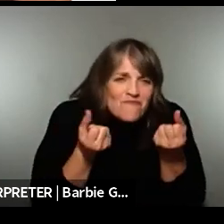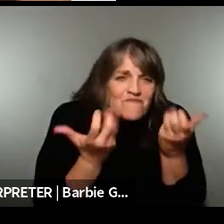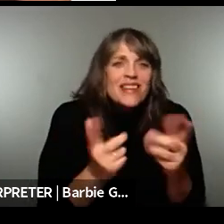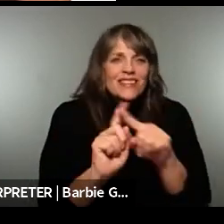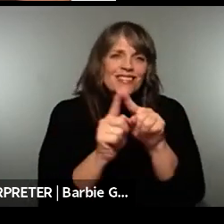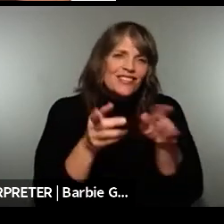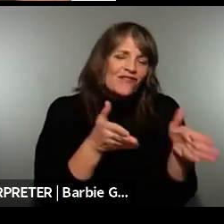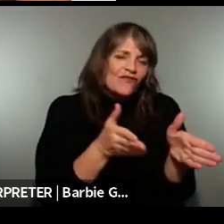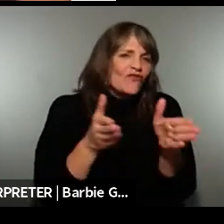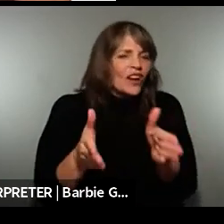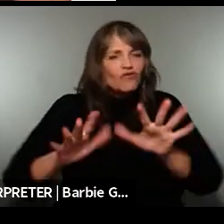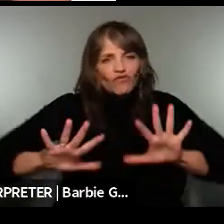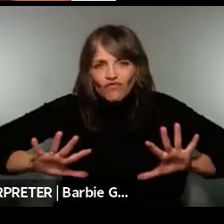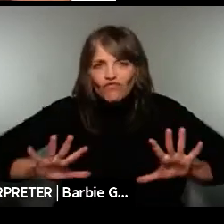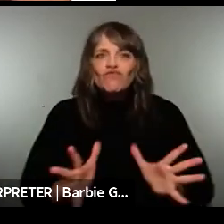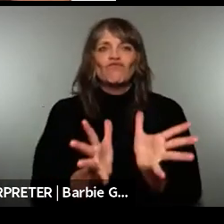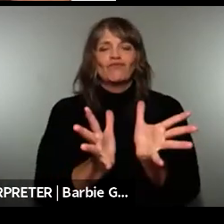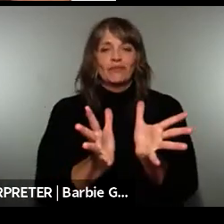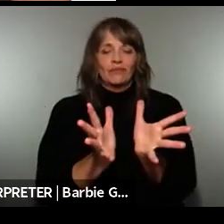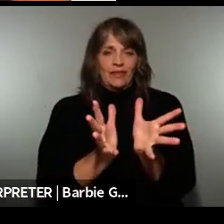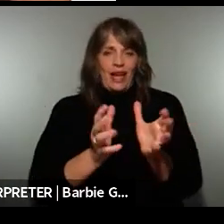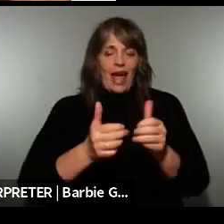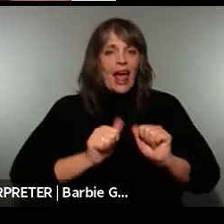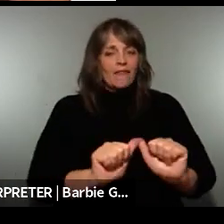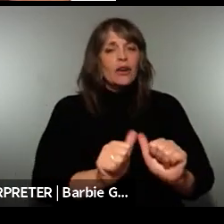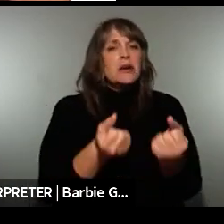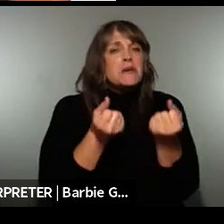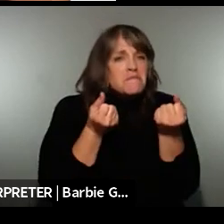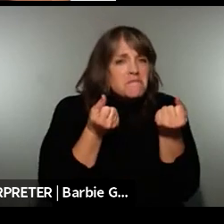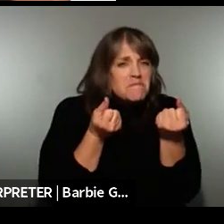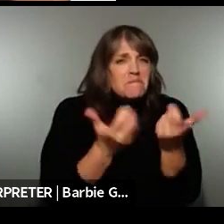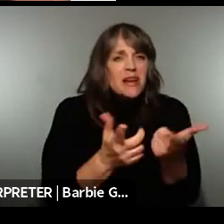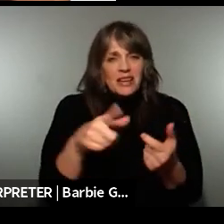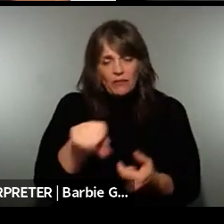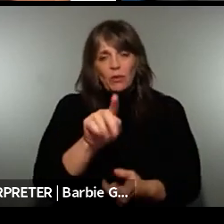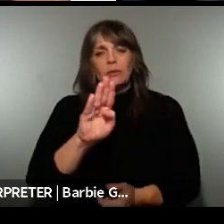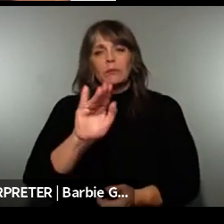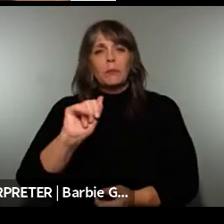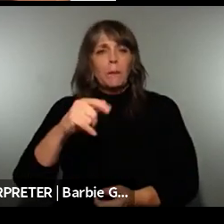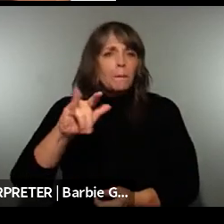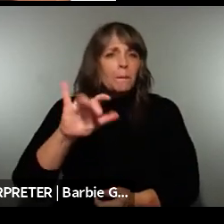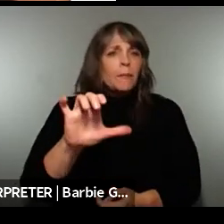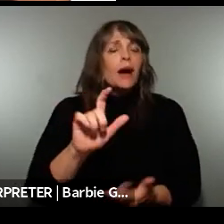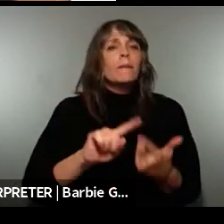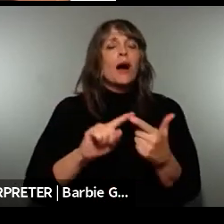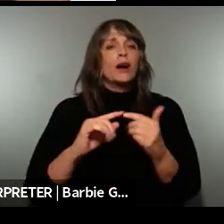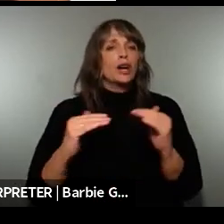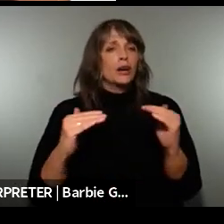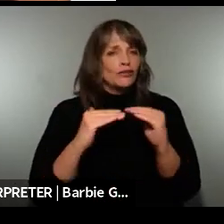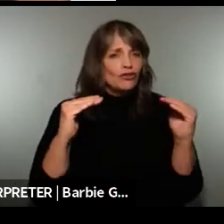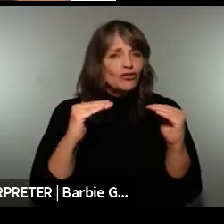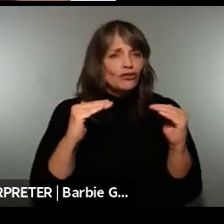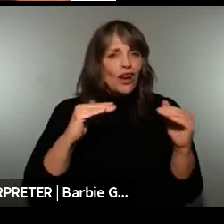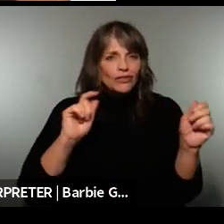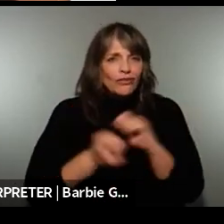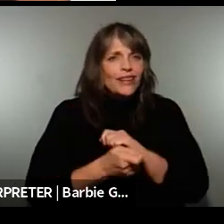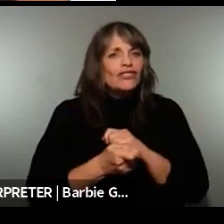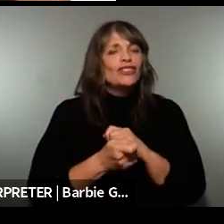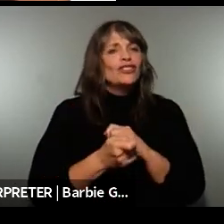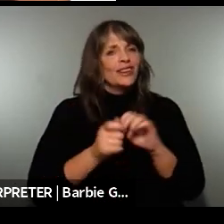efforts, many of them BIPOC, just transition efforts that, you know, I feel like Annalisa outlined a really great